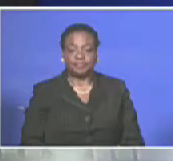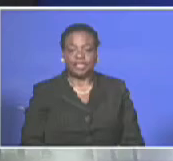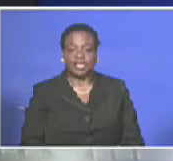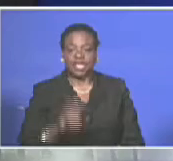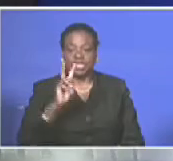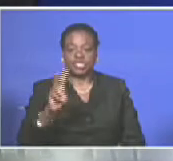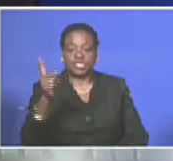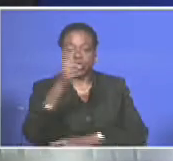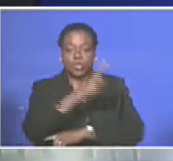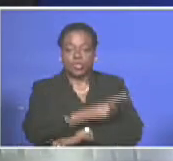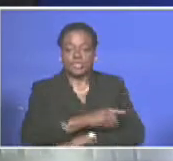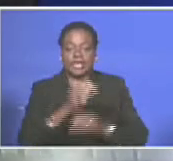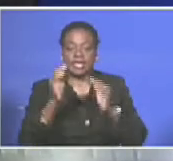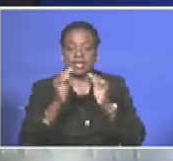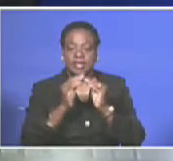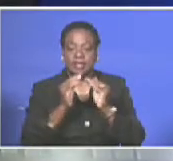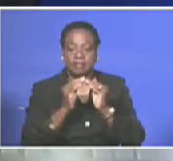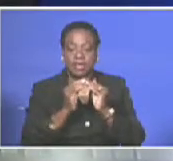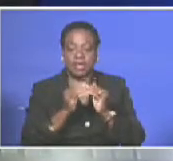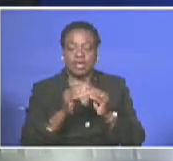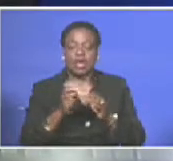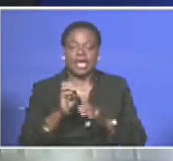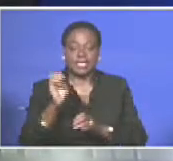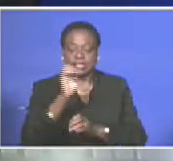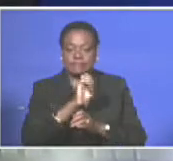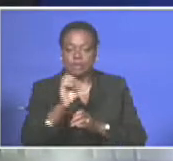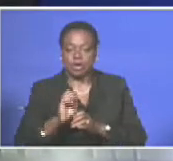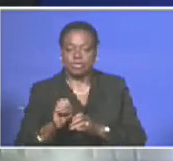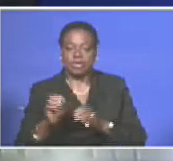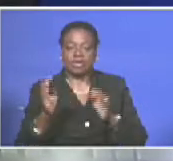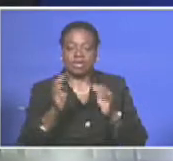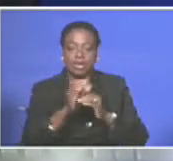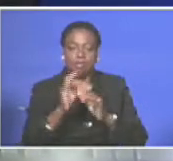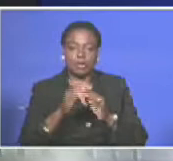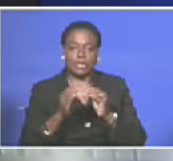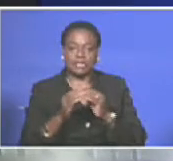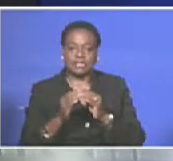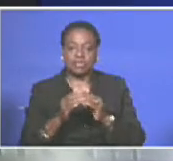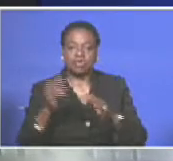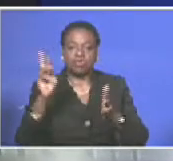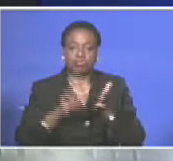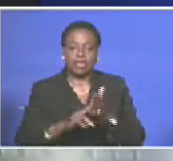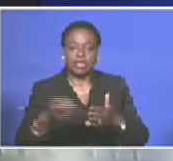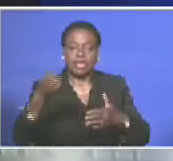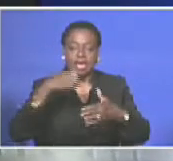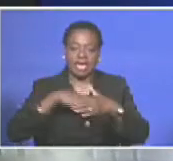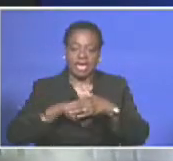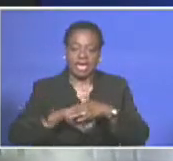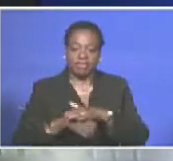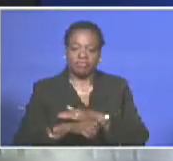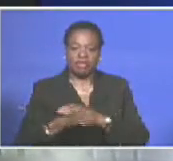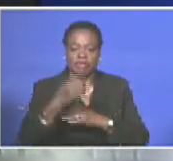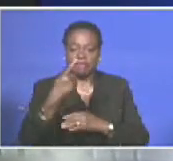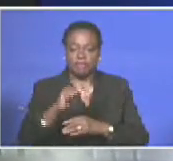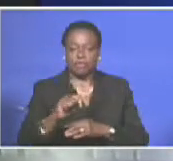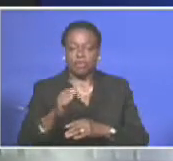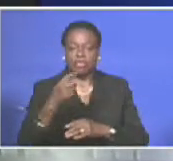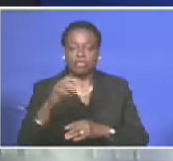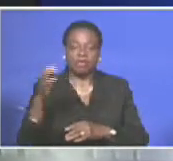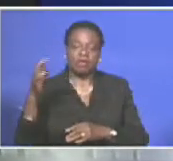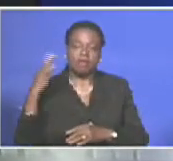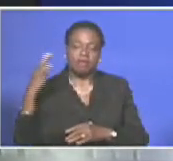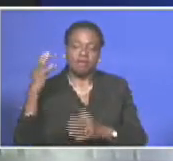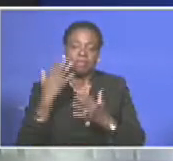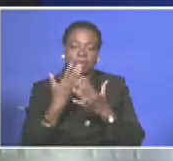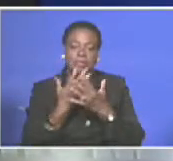A two-day symposium on exploring community reentry for former offenders in the Bahamas, currently underway at the Bahama Resort.